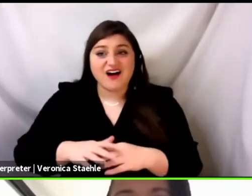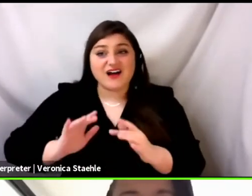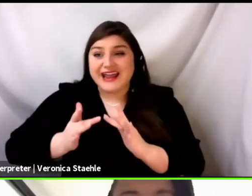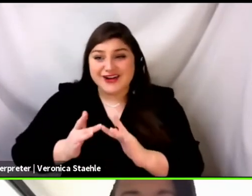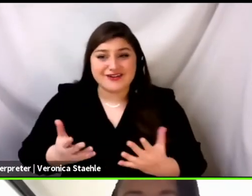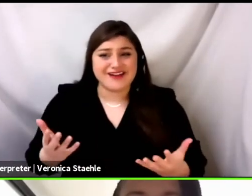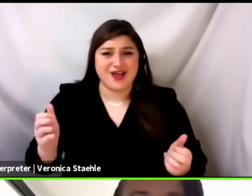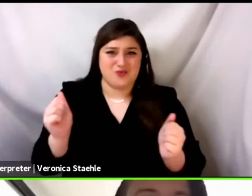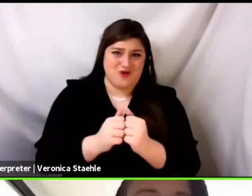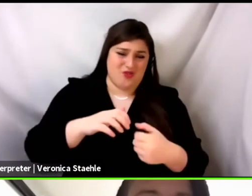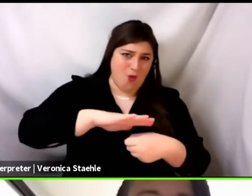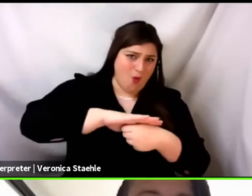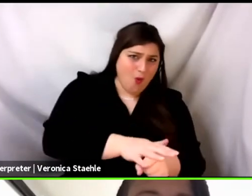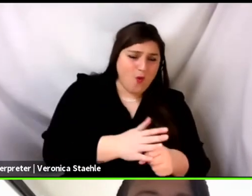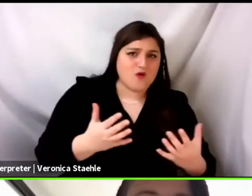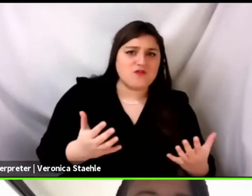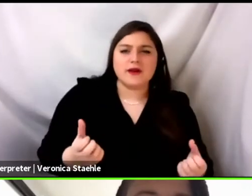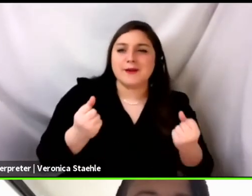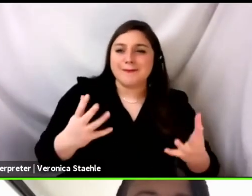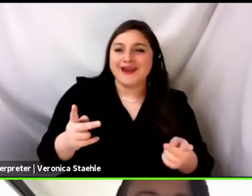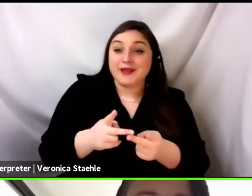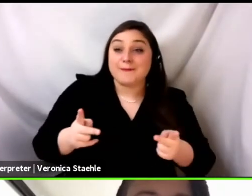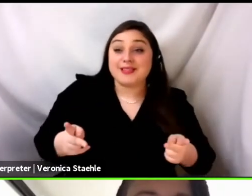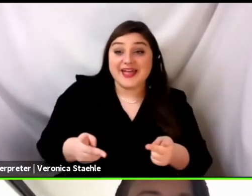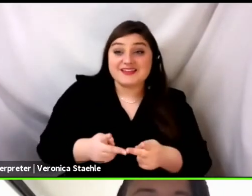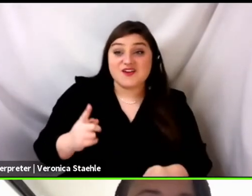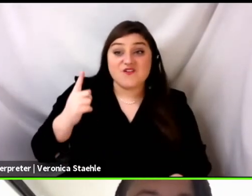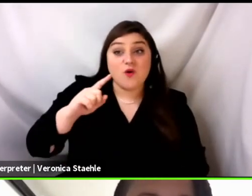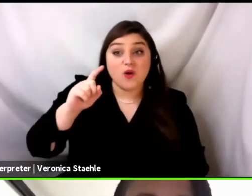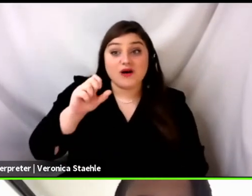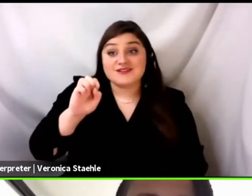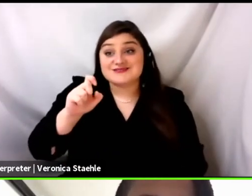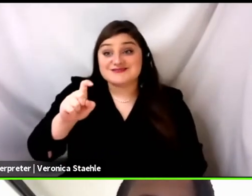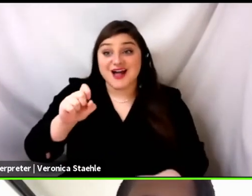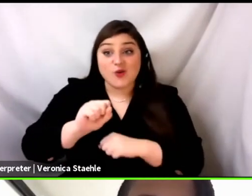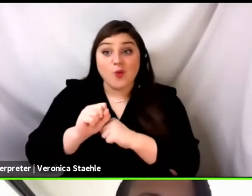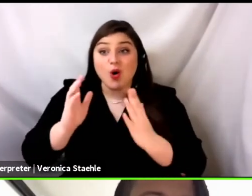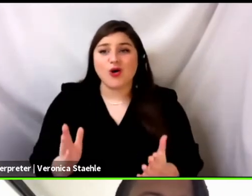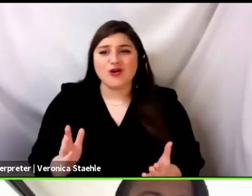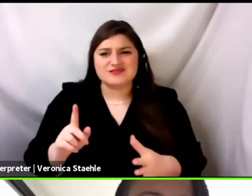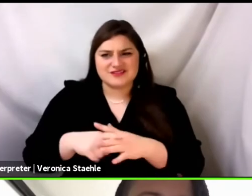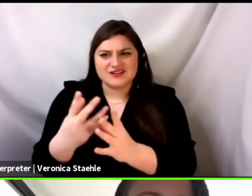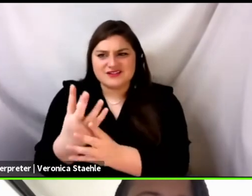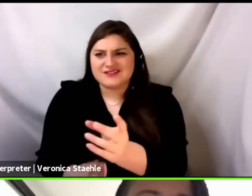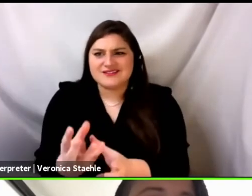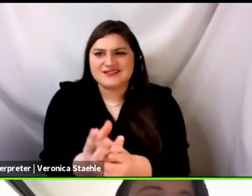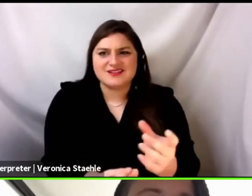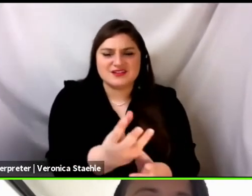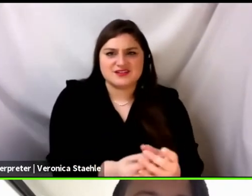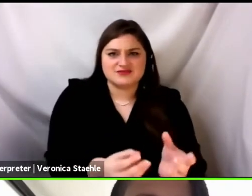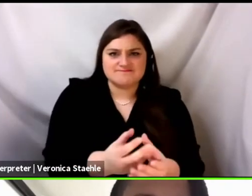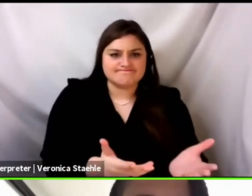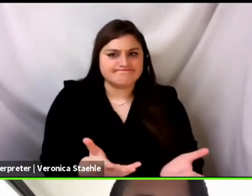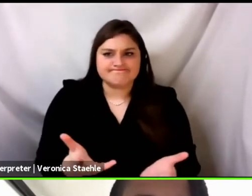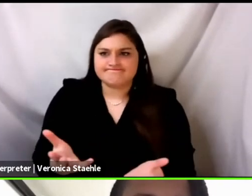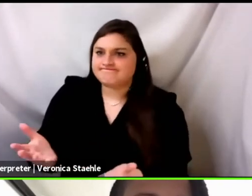so many spaces for sex workers just don't exist anymore. And I don't get to see the same